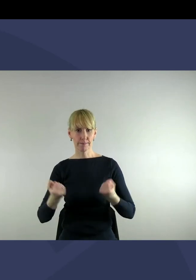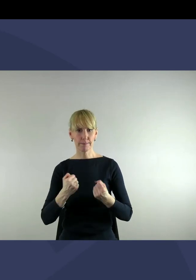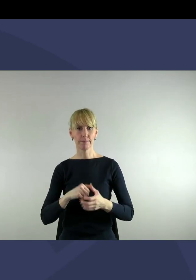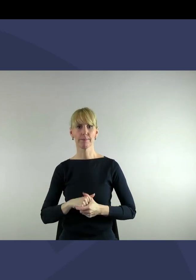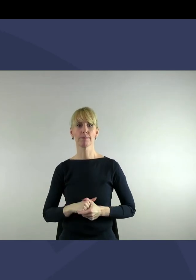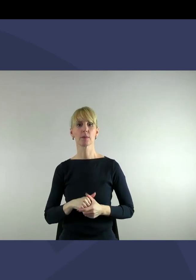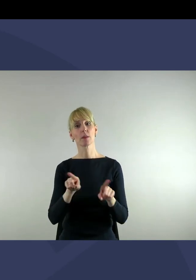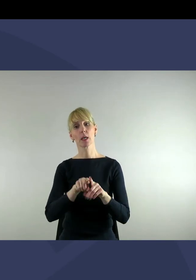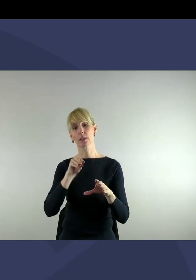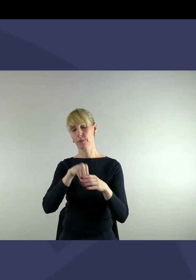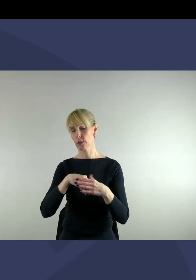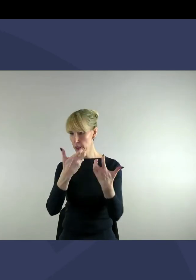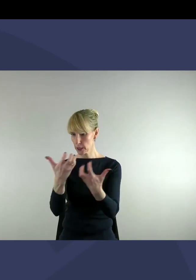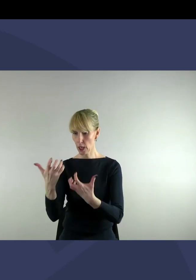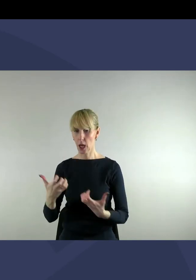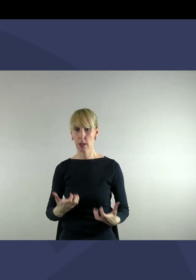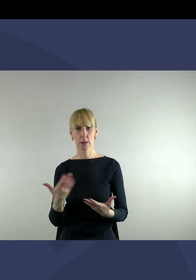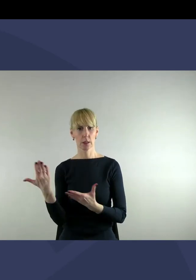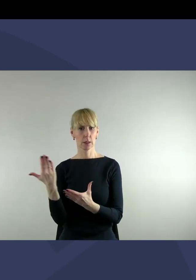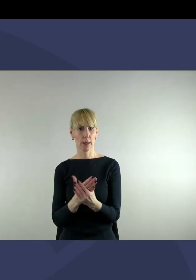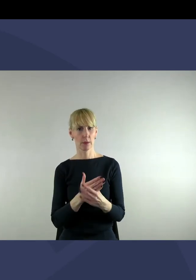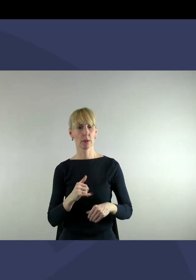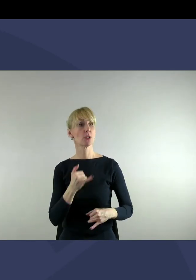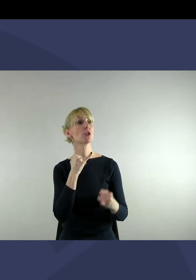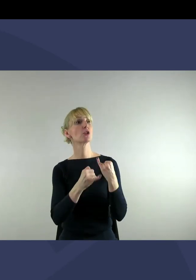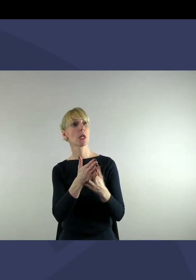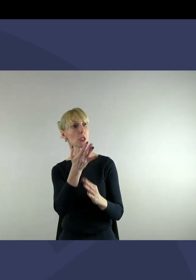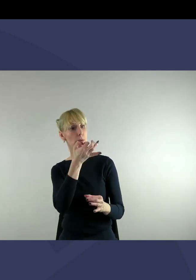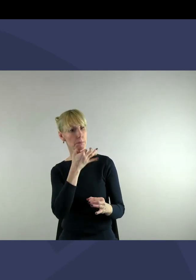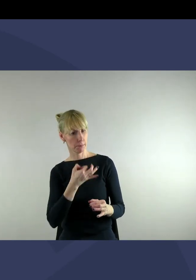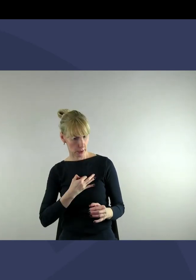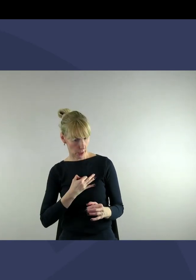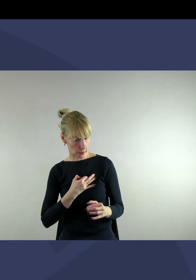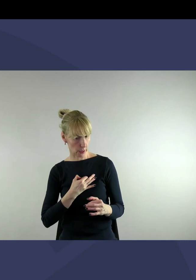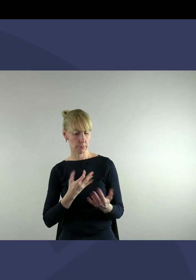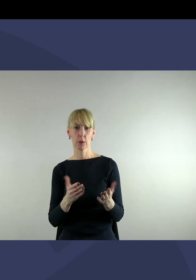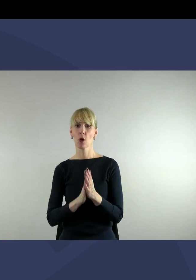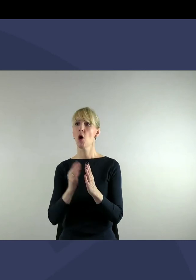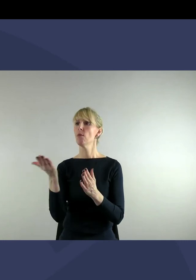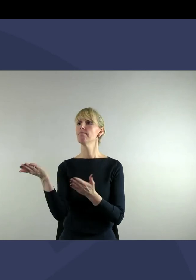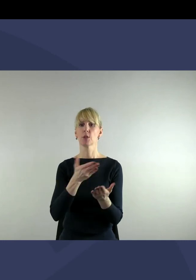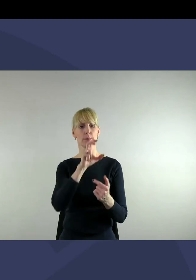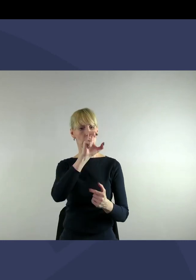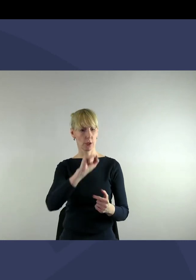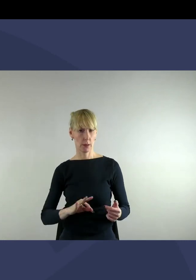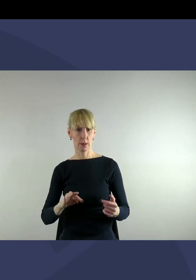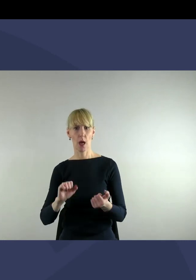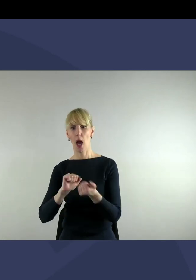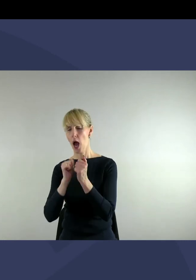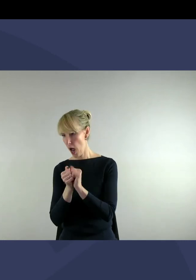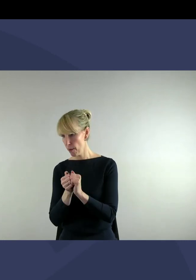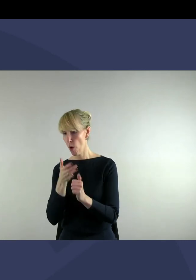of readiness. I'd like to encourage, following what you said, if there are any questions on the